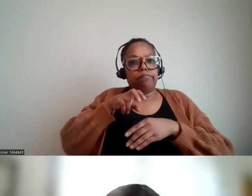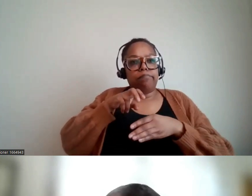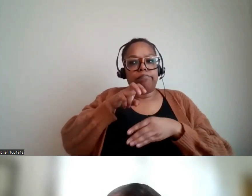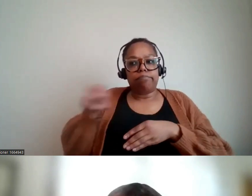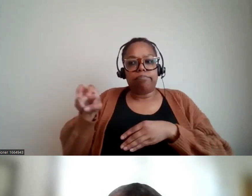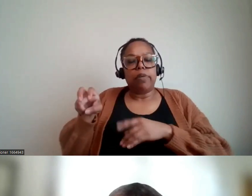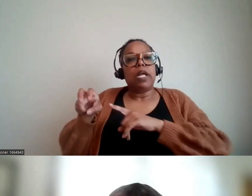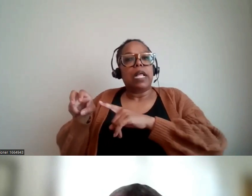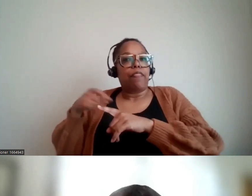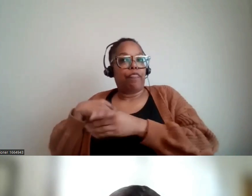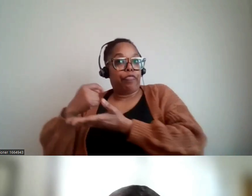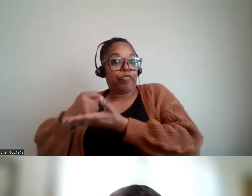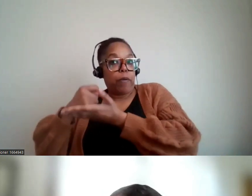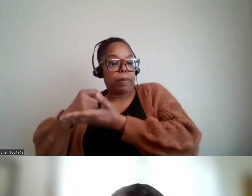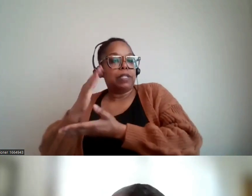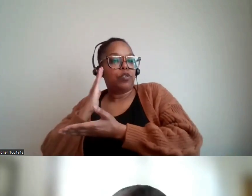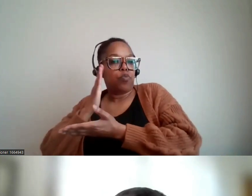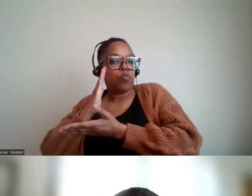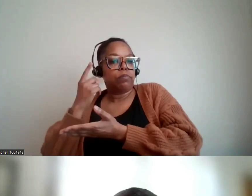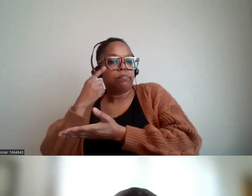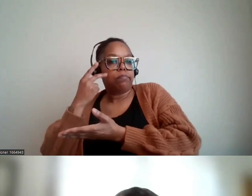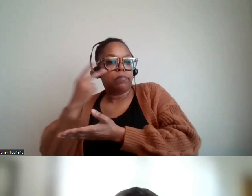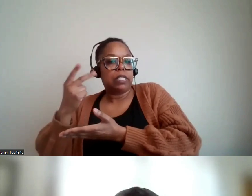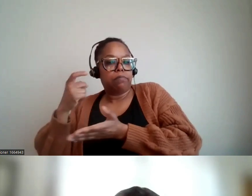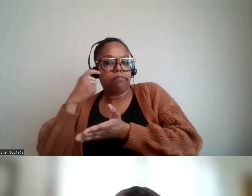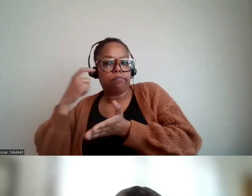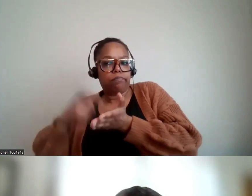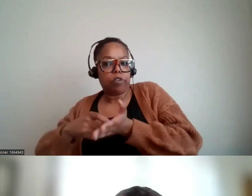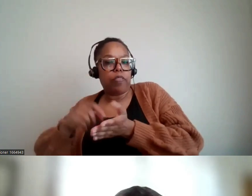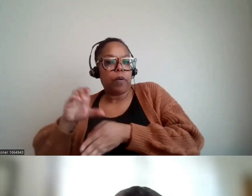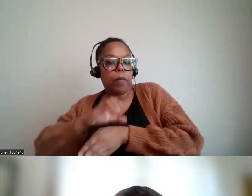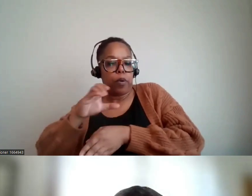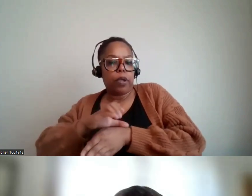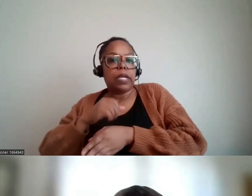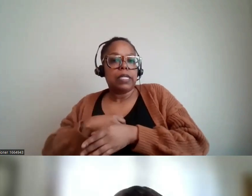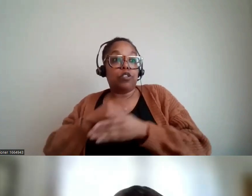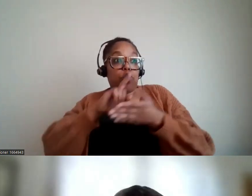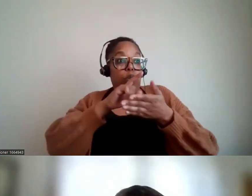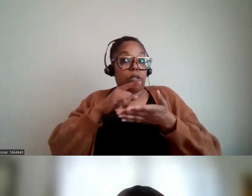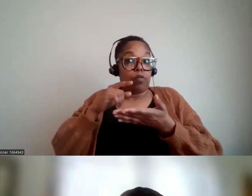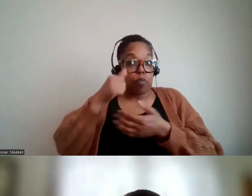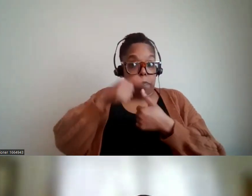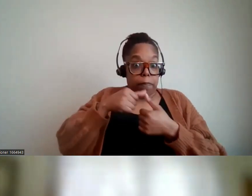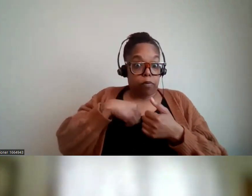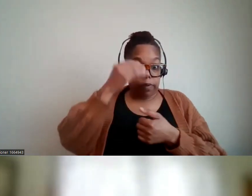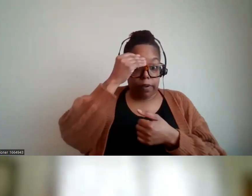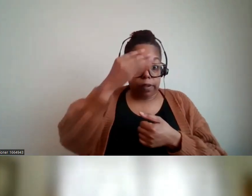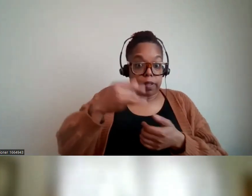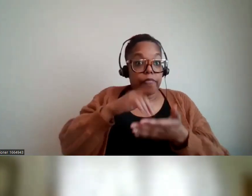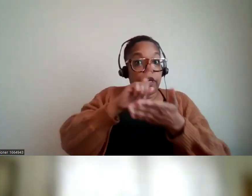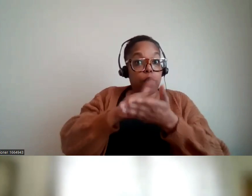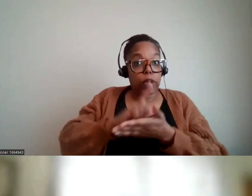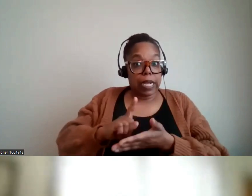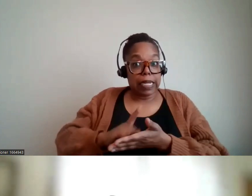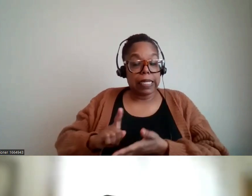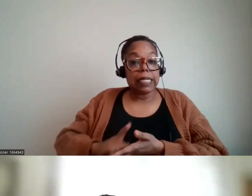I had spoke about in terms of that weekly coordination is we're reaching out to that therapist on the weekly basis and checking in with them, as